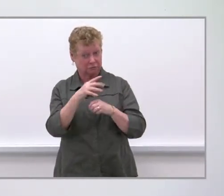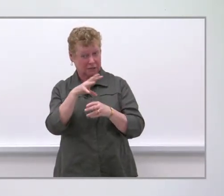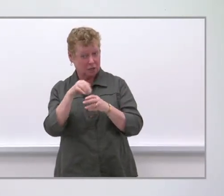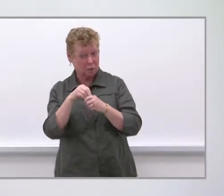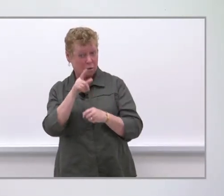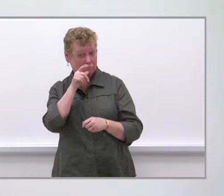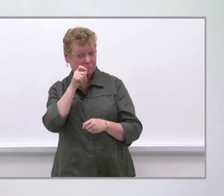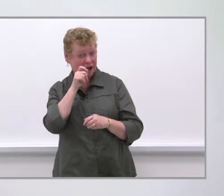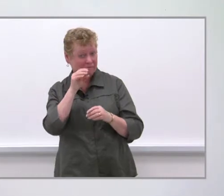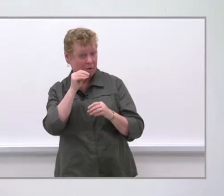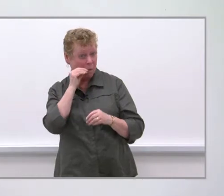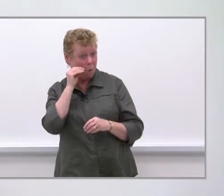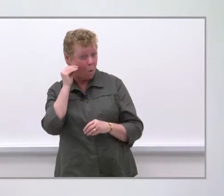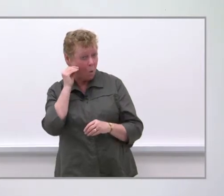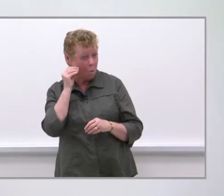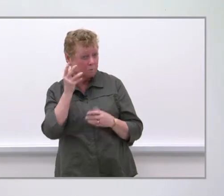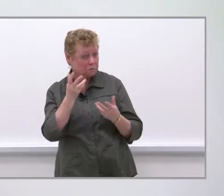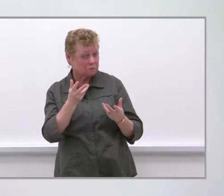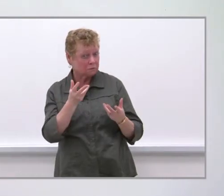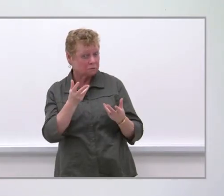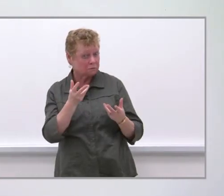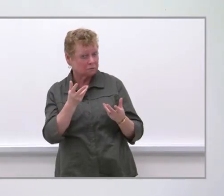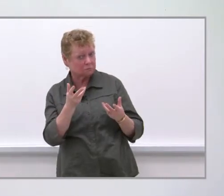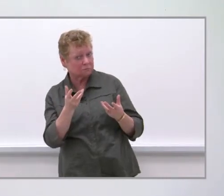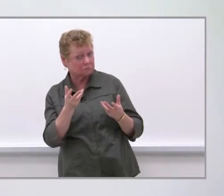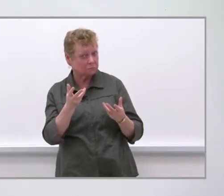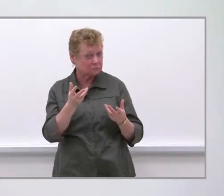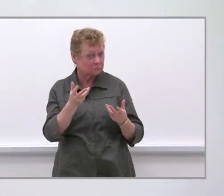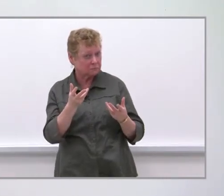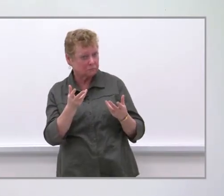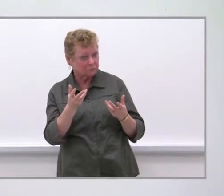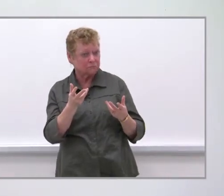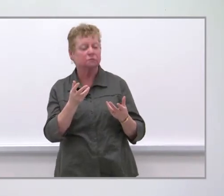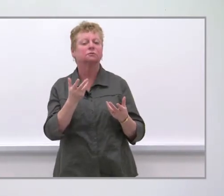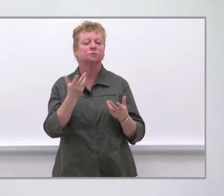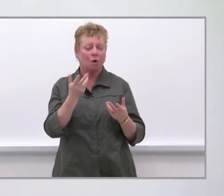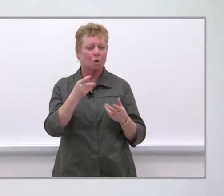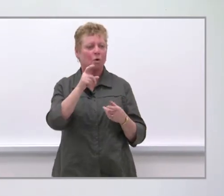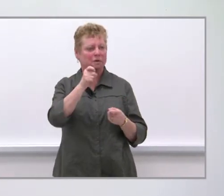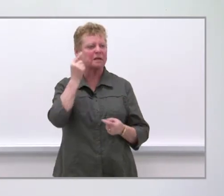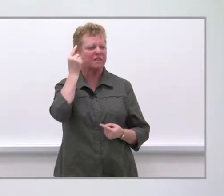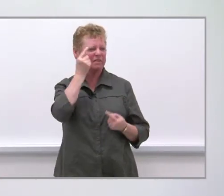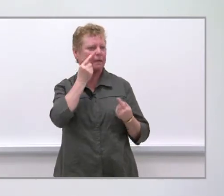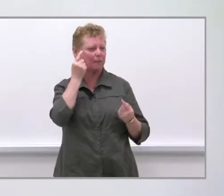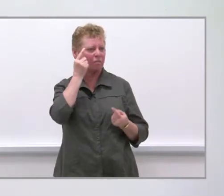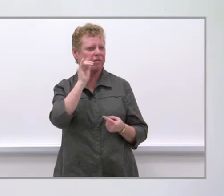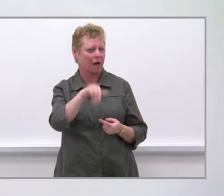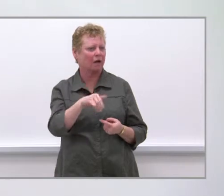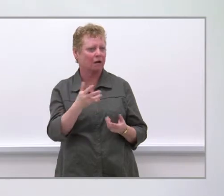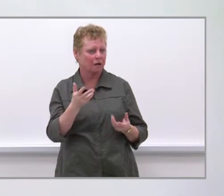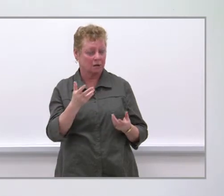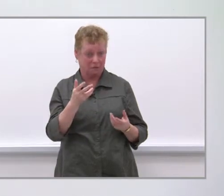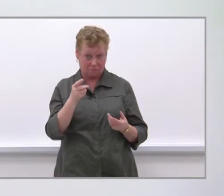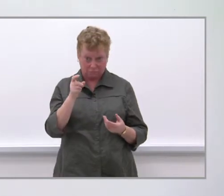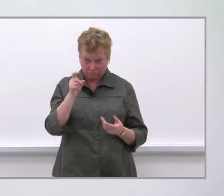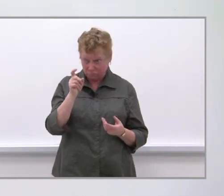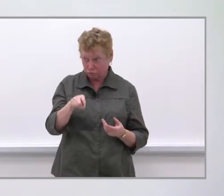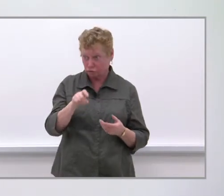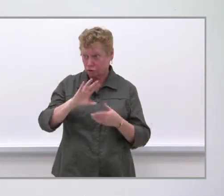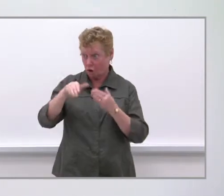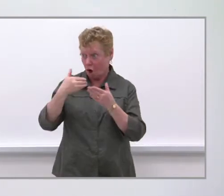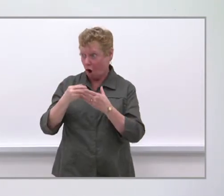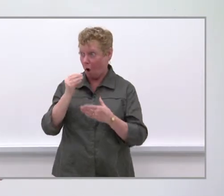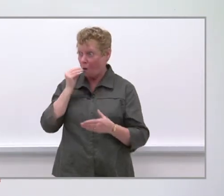homes or not? So that's something you need to think about. Should